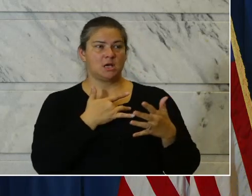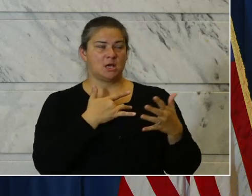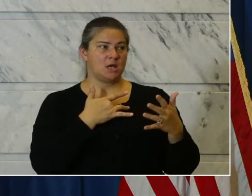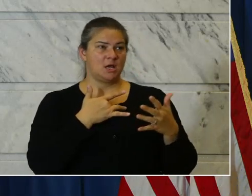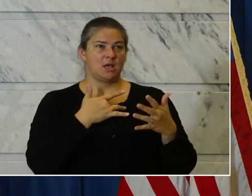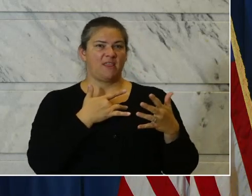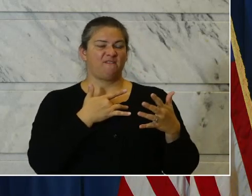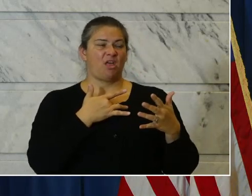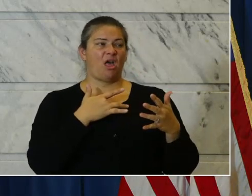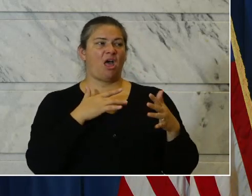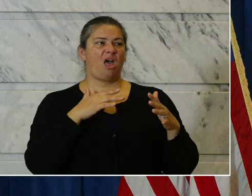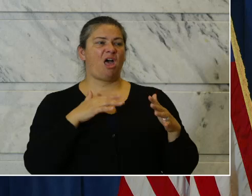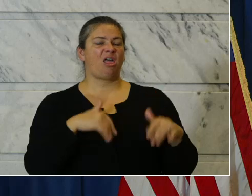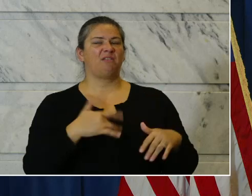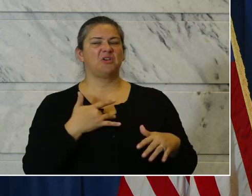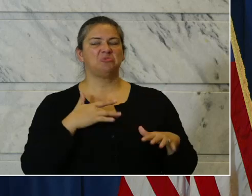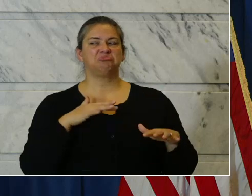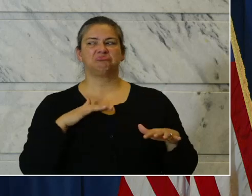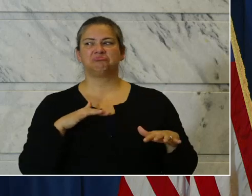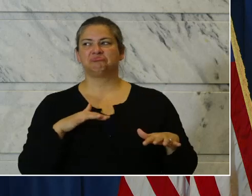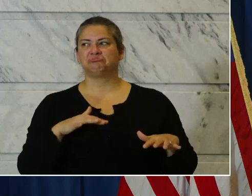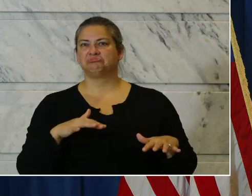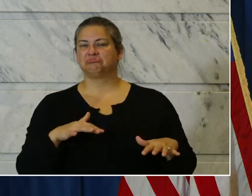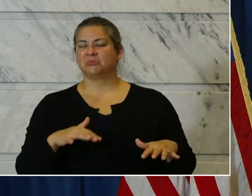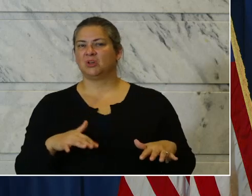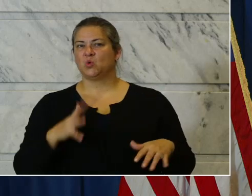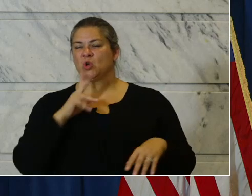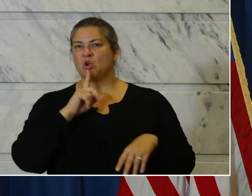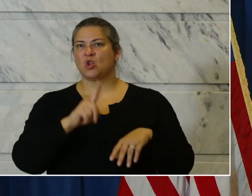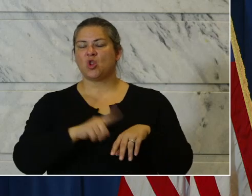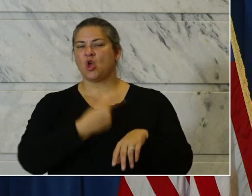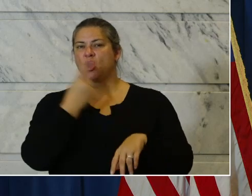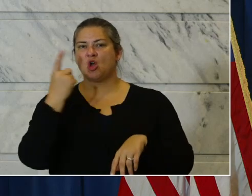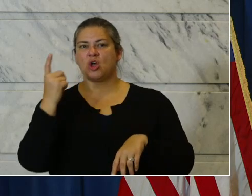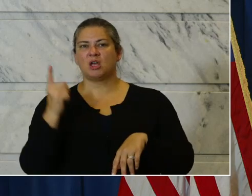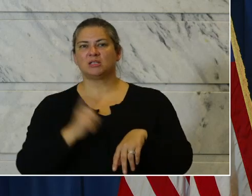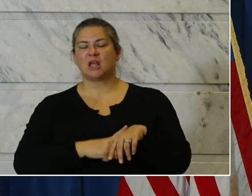more. And we feel like we've been at this for too long. I